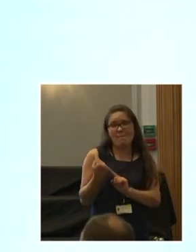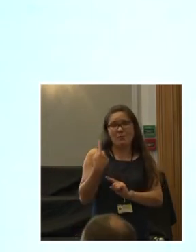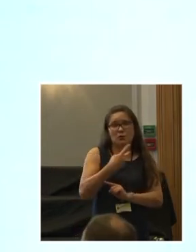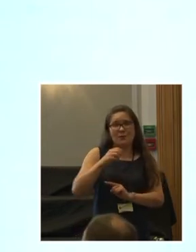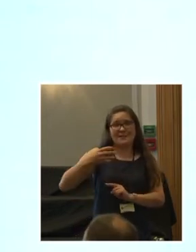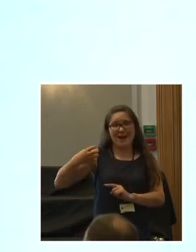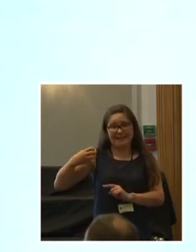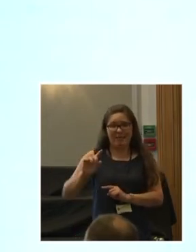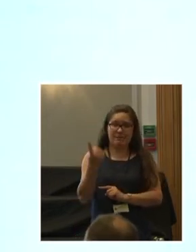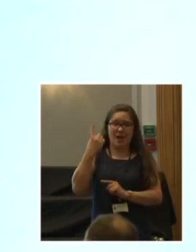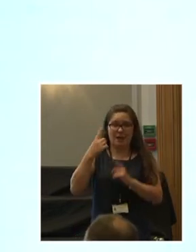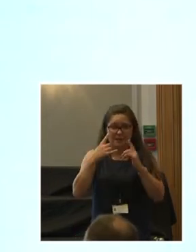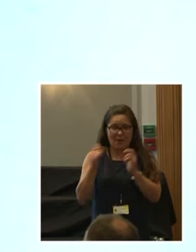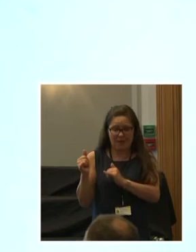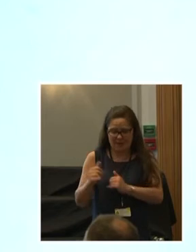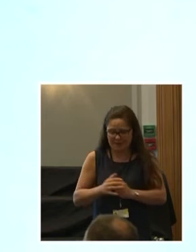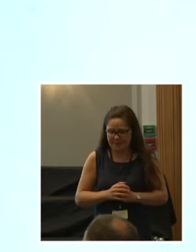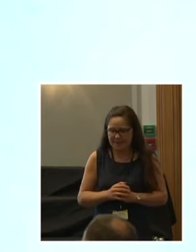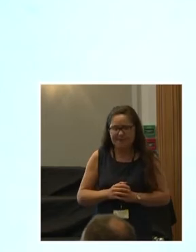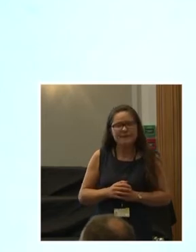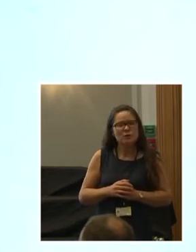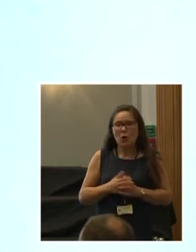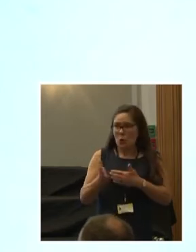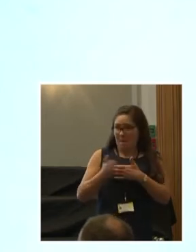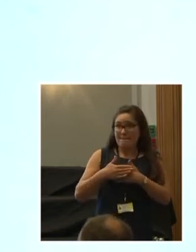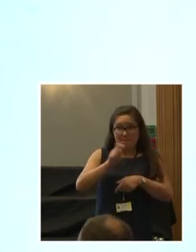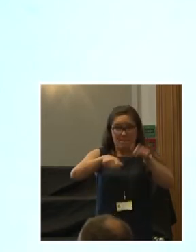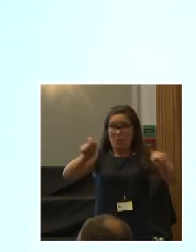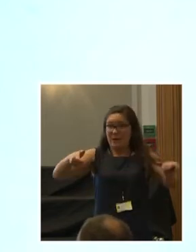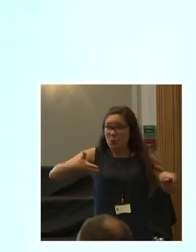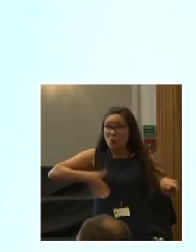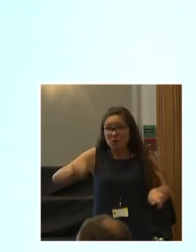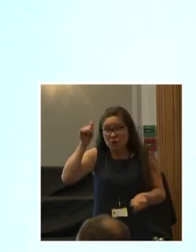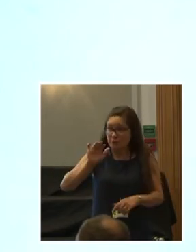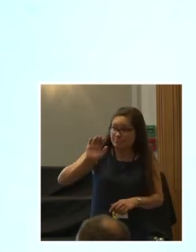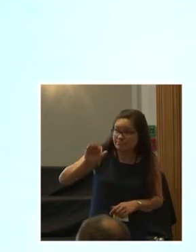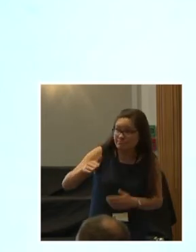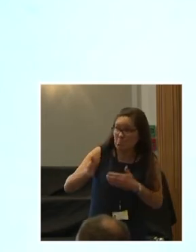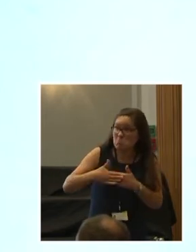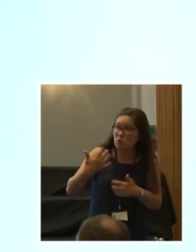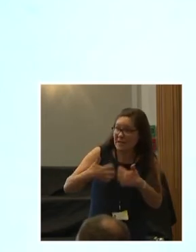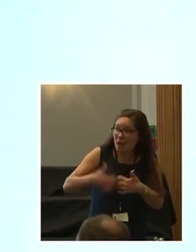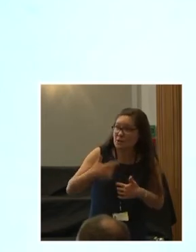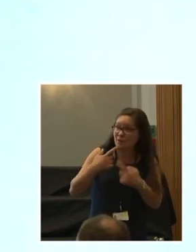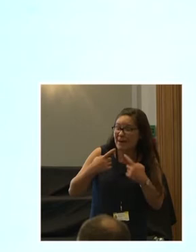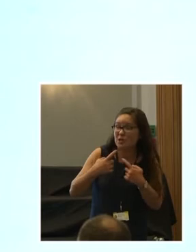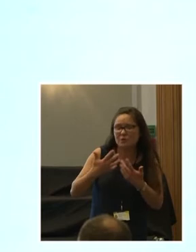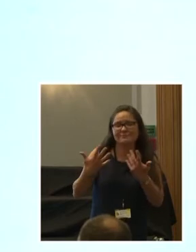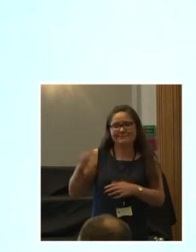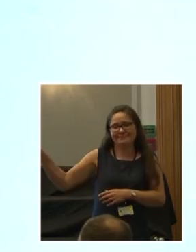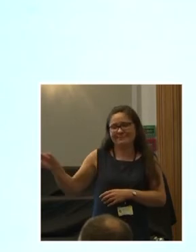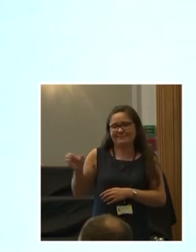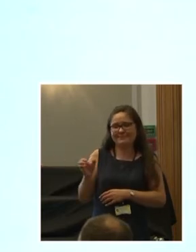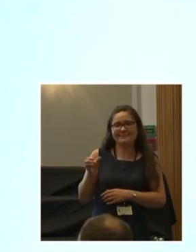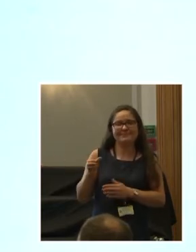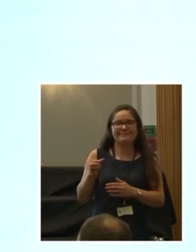also know that a good percentage of our community wants to know more about technology, which is why we've asked Davinder, Kullar from the RNIB Technology for Today's